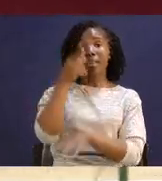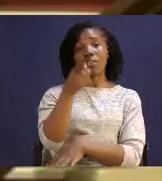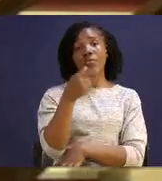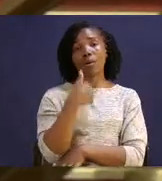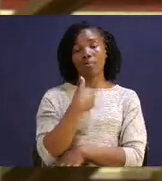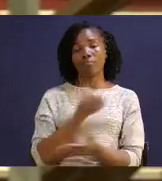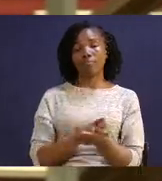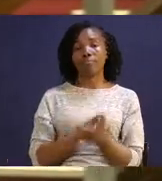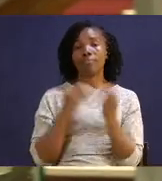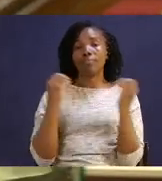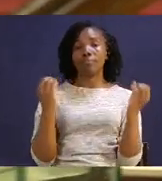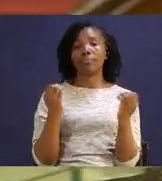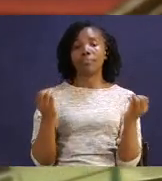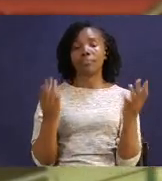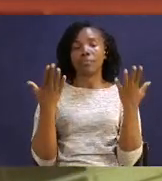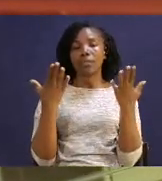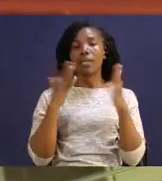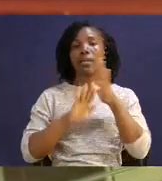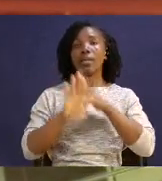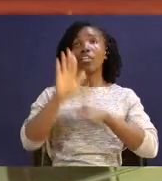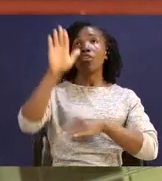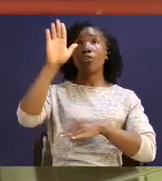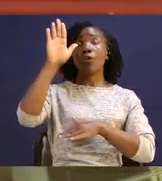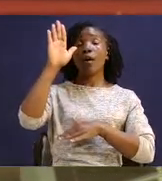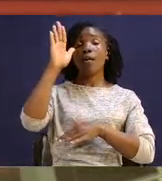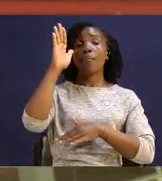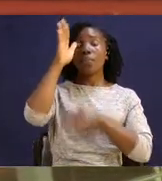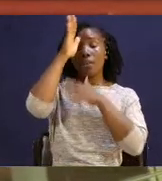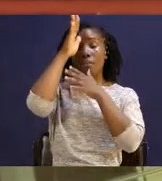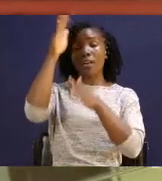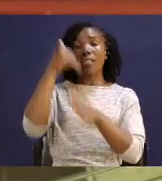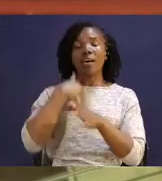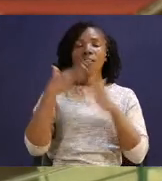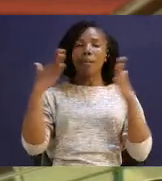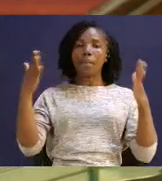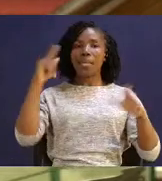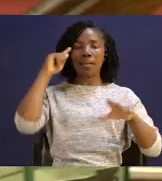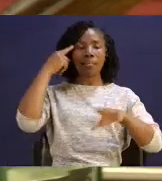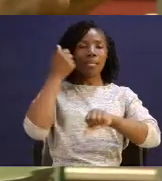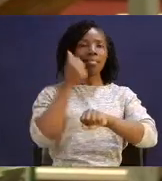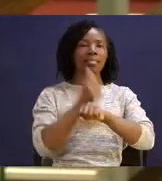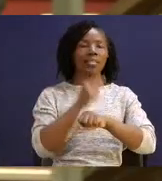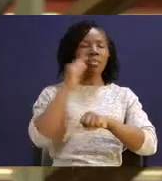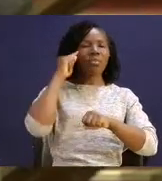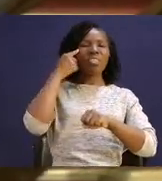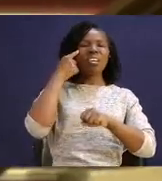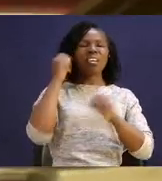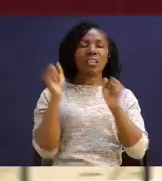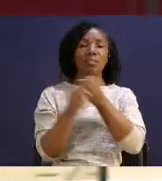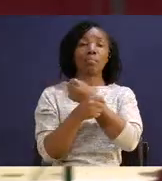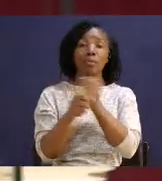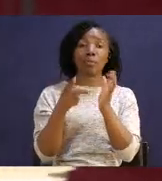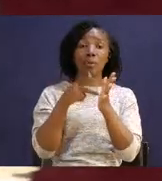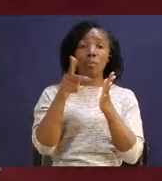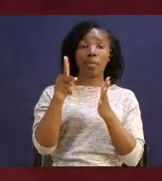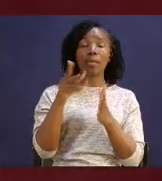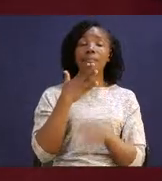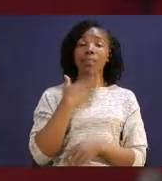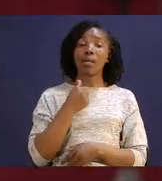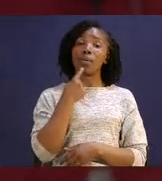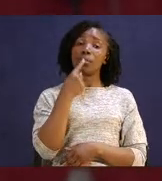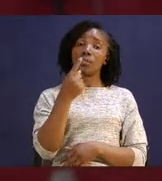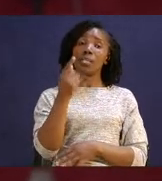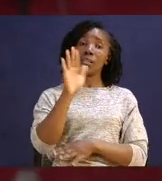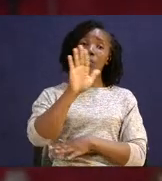Hallelujah. Yeah. And your father has a big mindset. Watch a history at your heart. Can you afford? Let me tell you this. Your